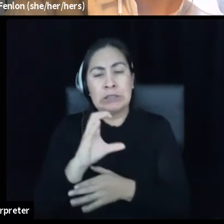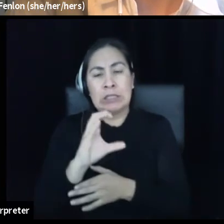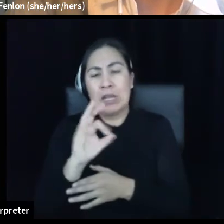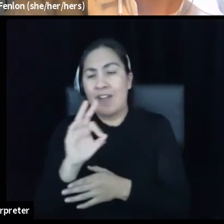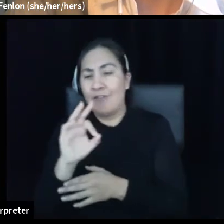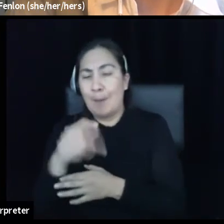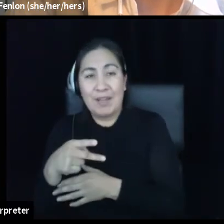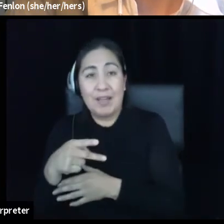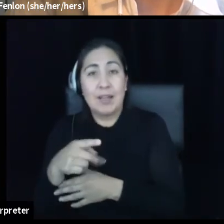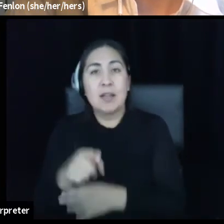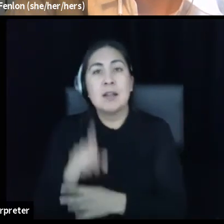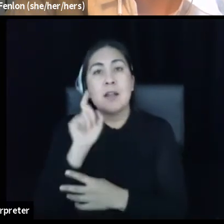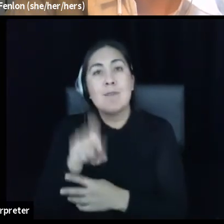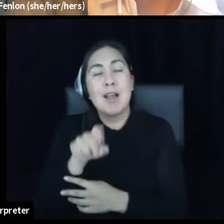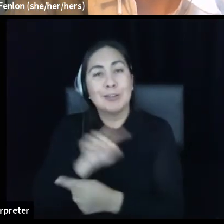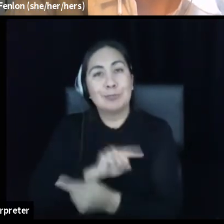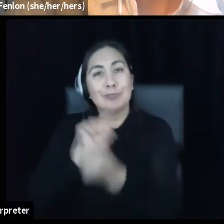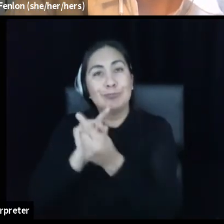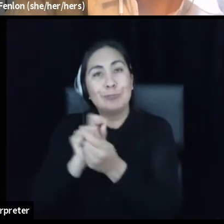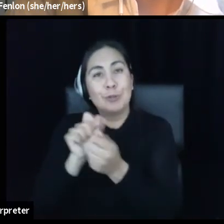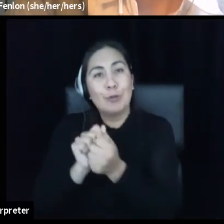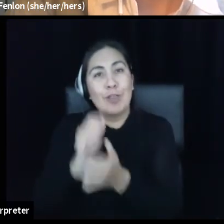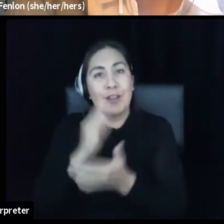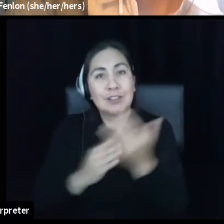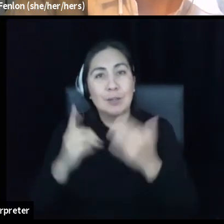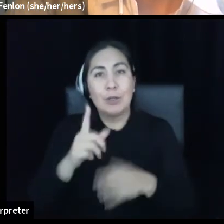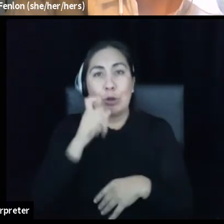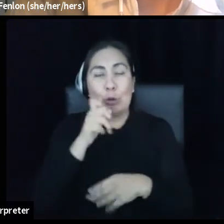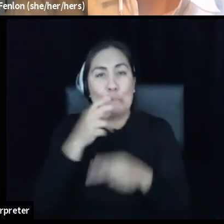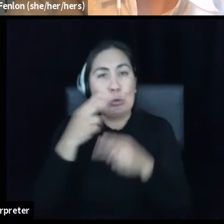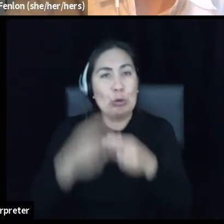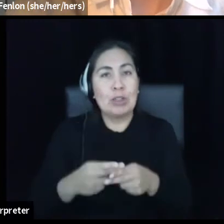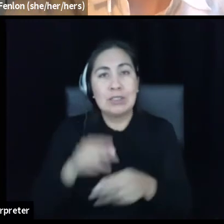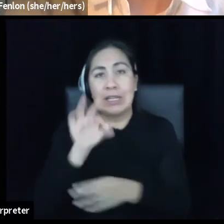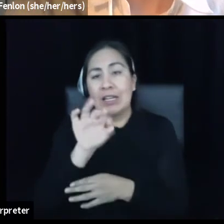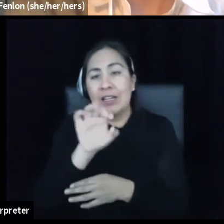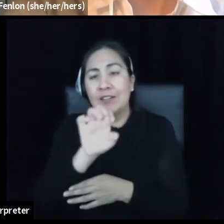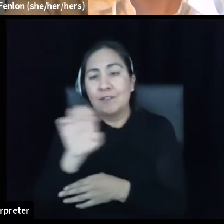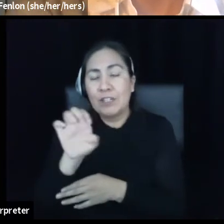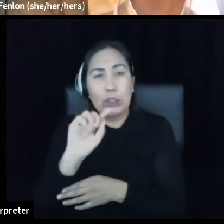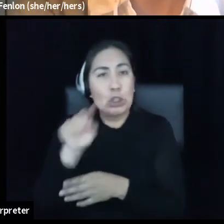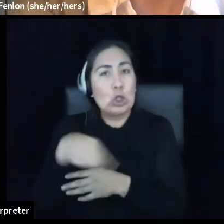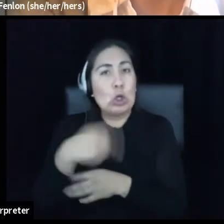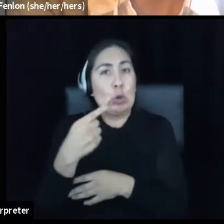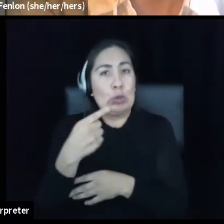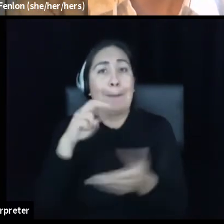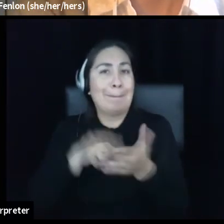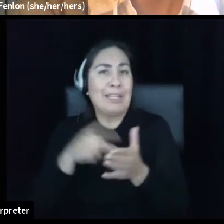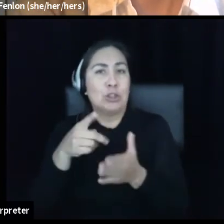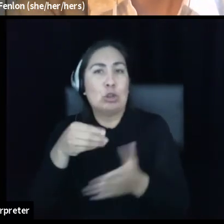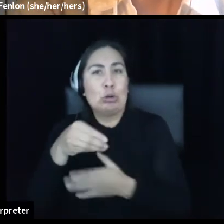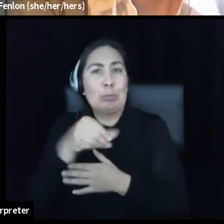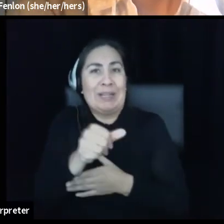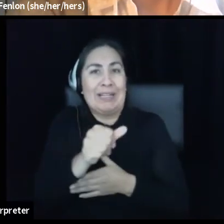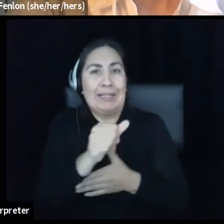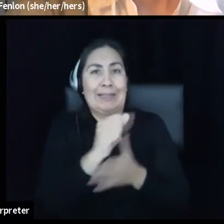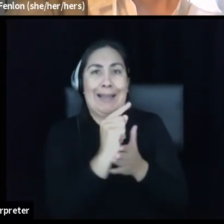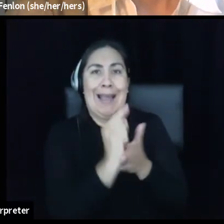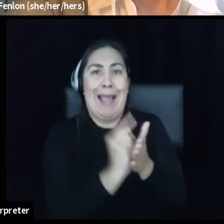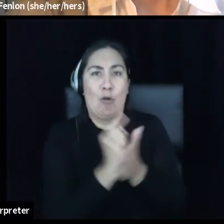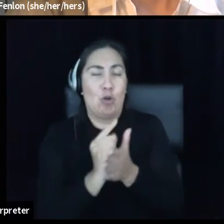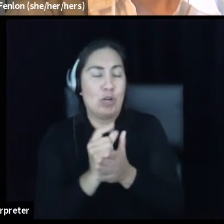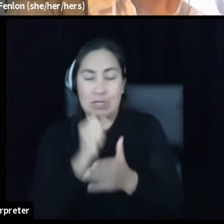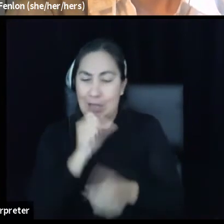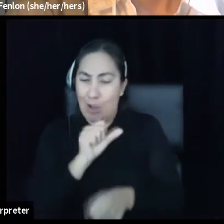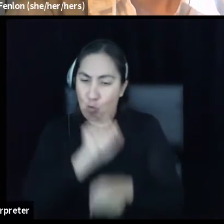you have to go to someone who's called a fee-only CFP. This is someone who you hire by the hour and who doesn't work for